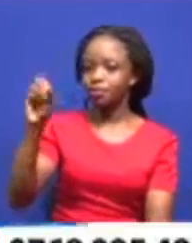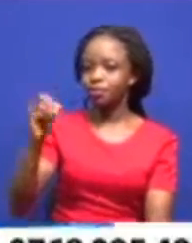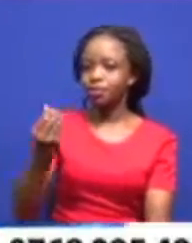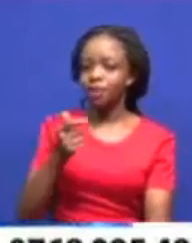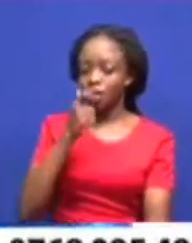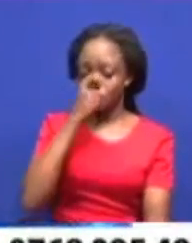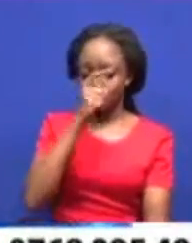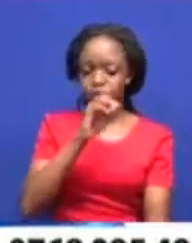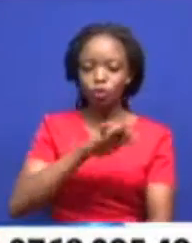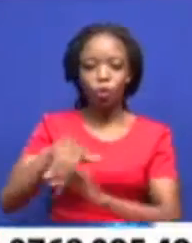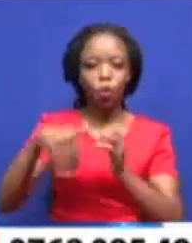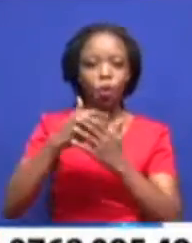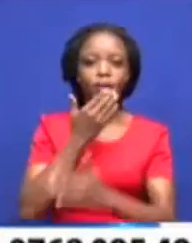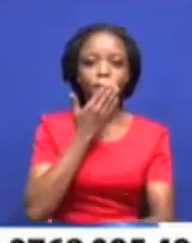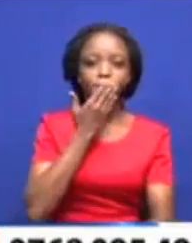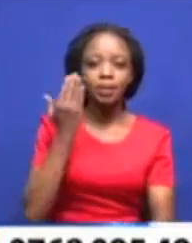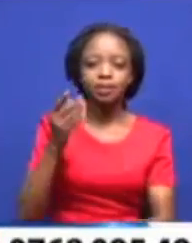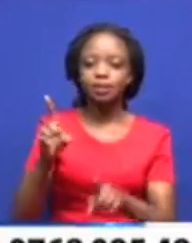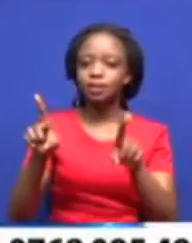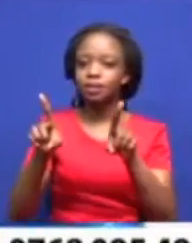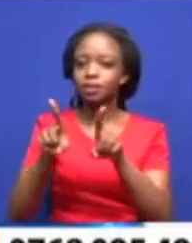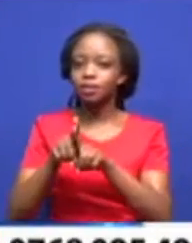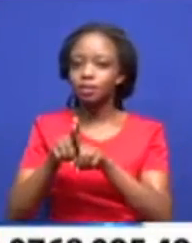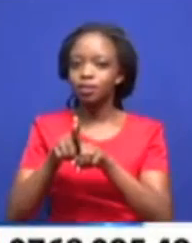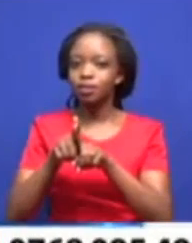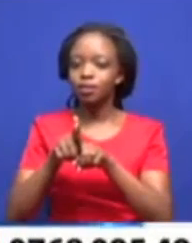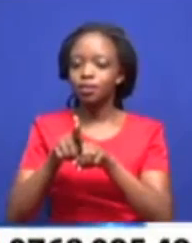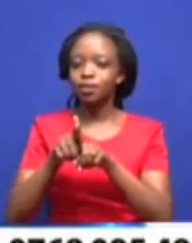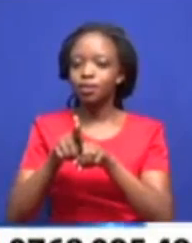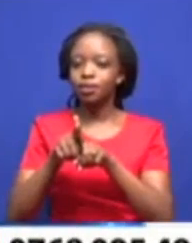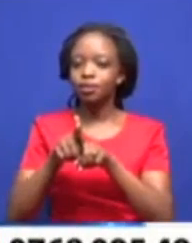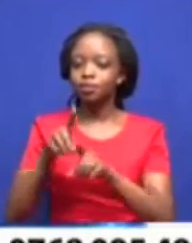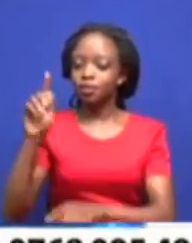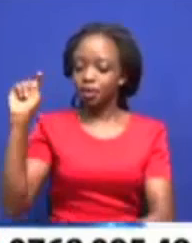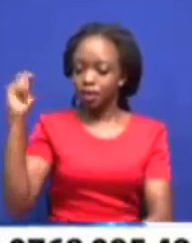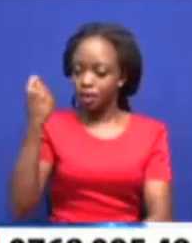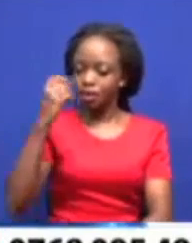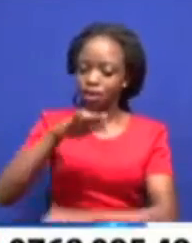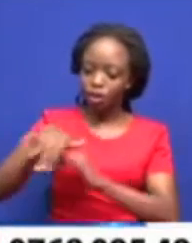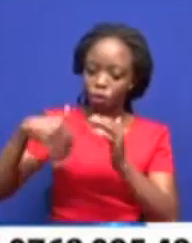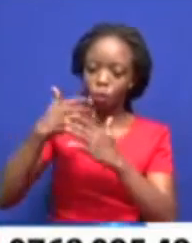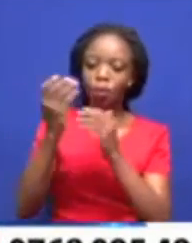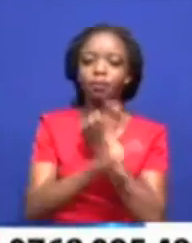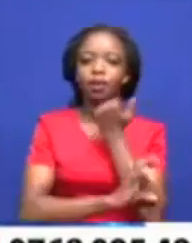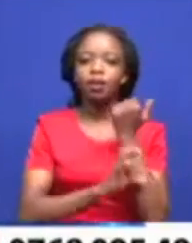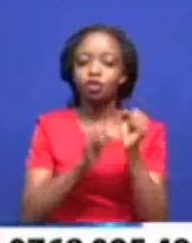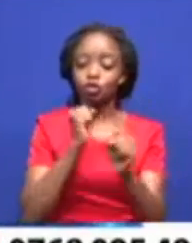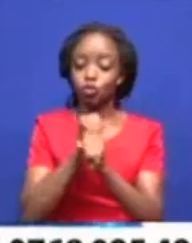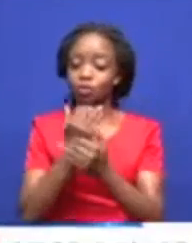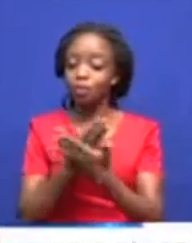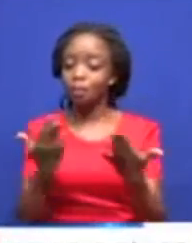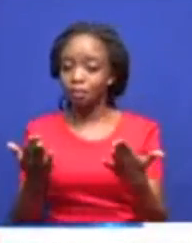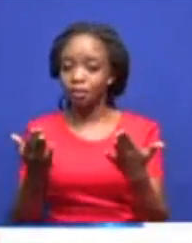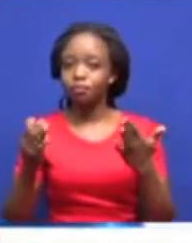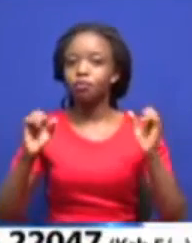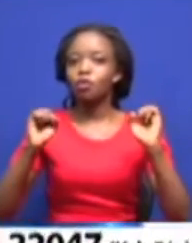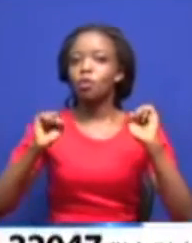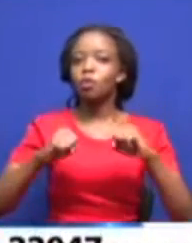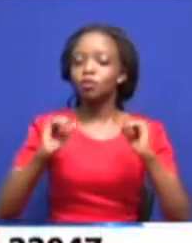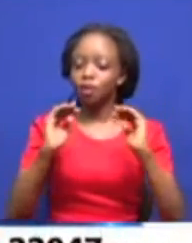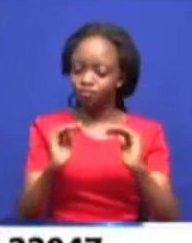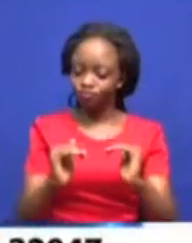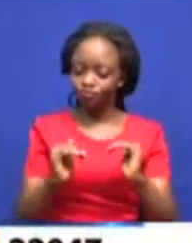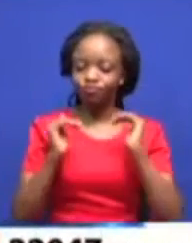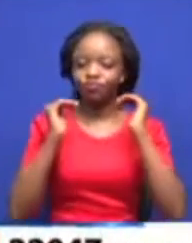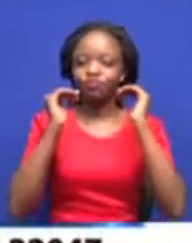the best, and I want to, like, Kenya and all those countries to do something so that we can improve